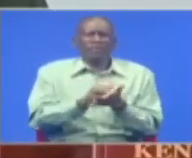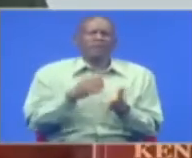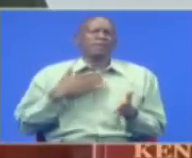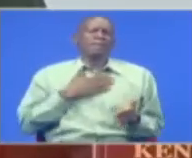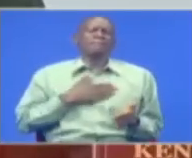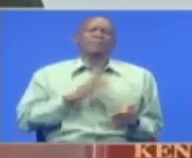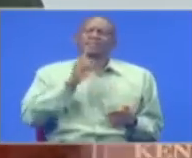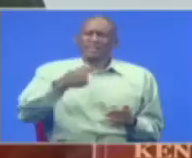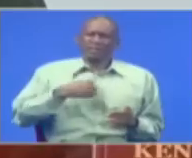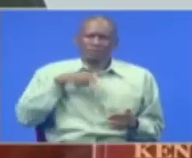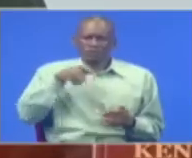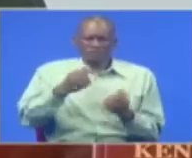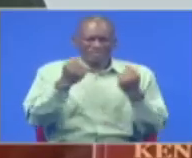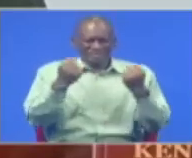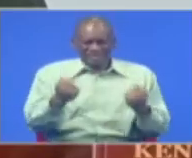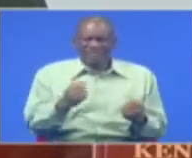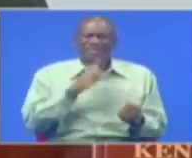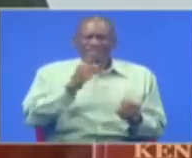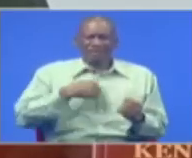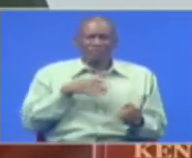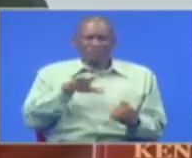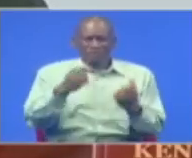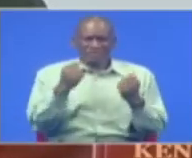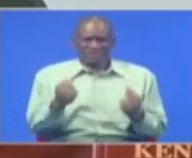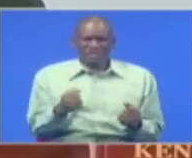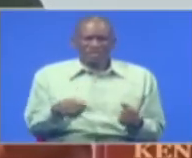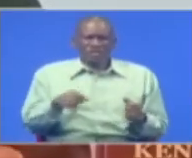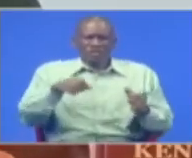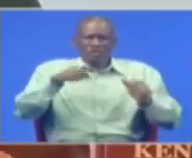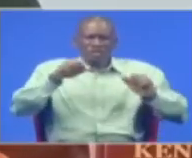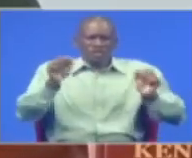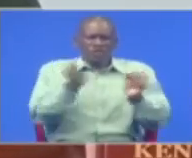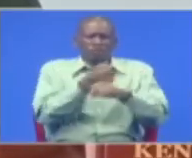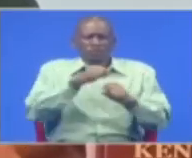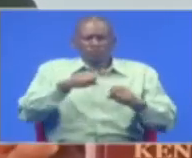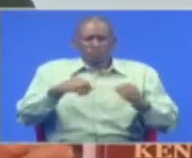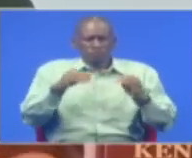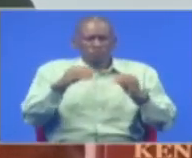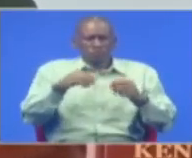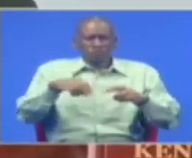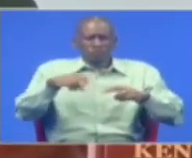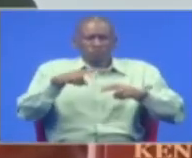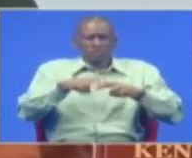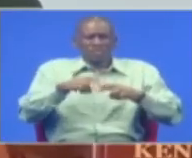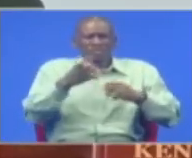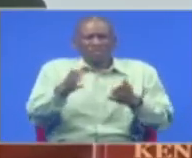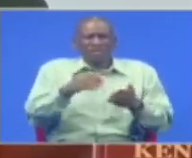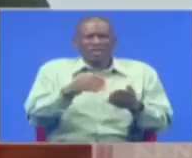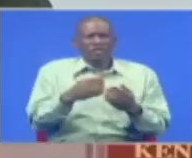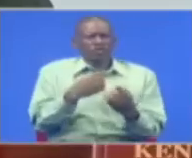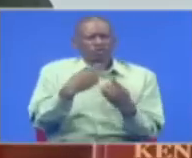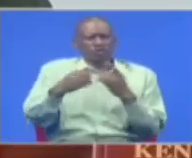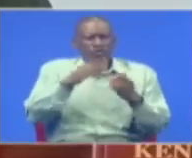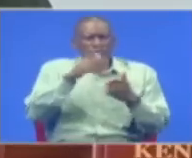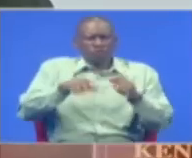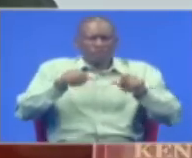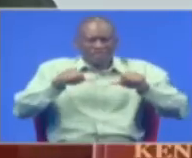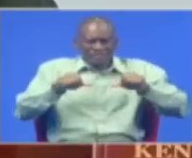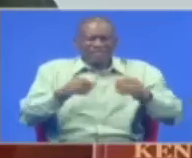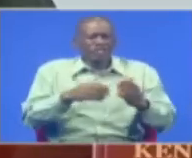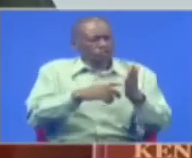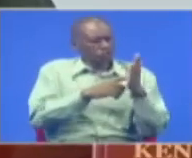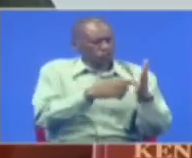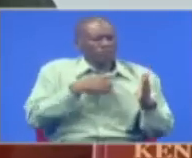me your strength. We cannot sit anywhere screaming about weaknesses. Tell me your strength. Let